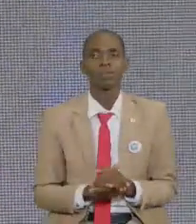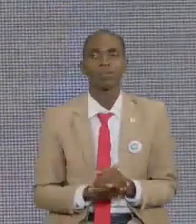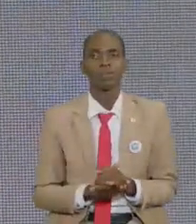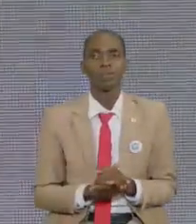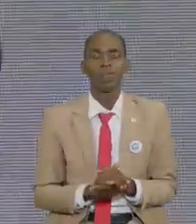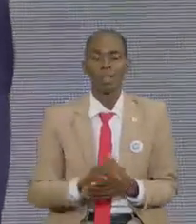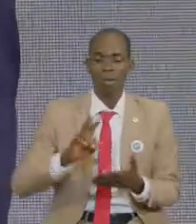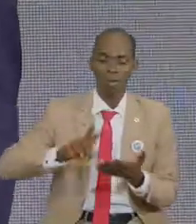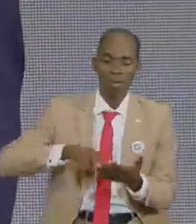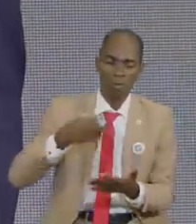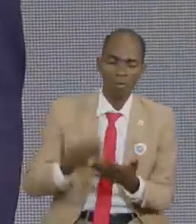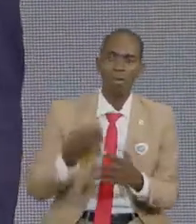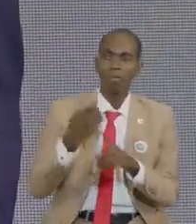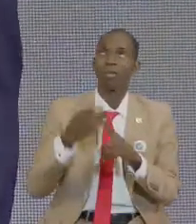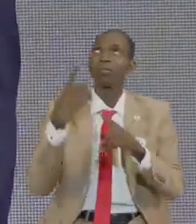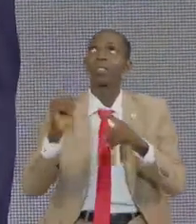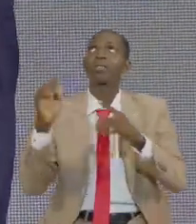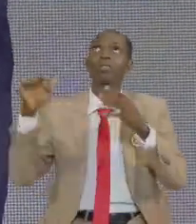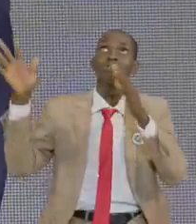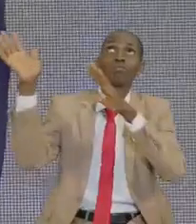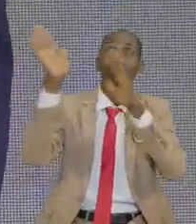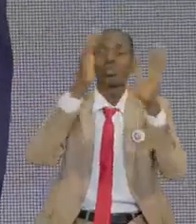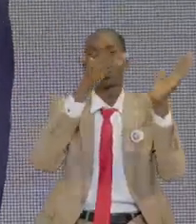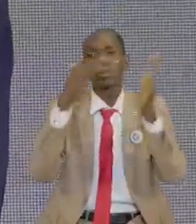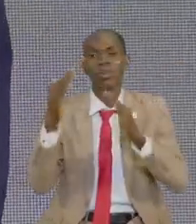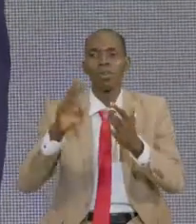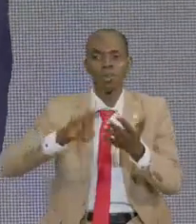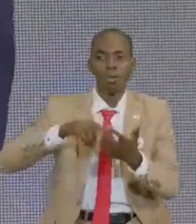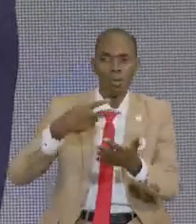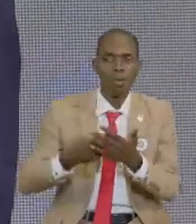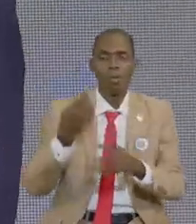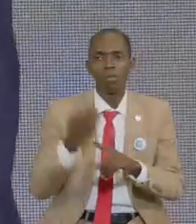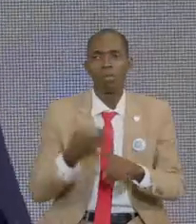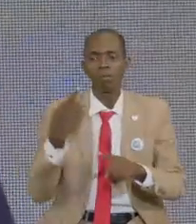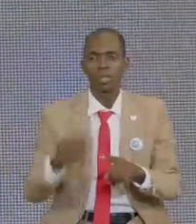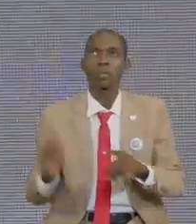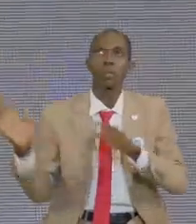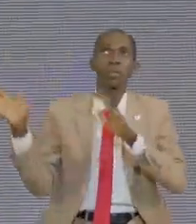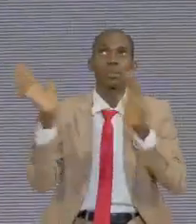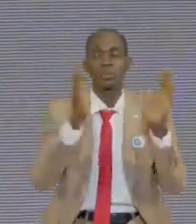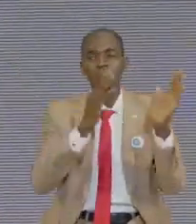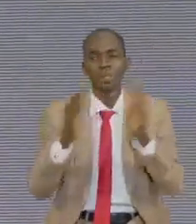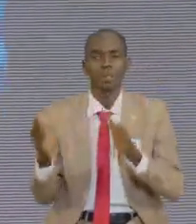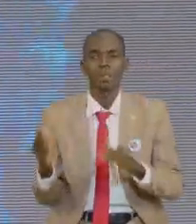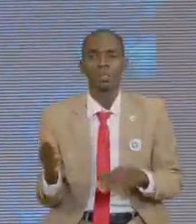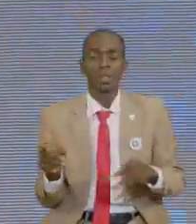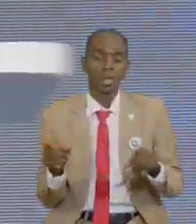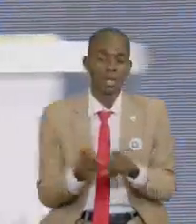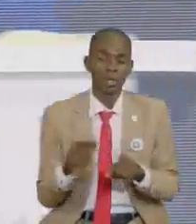Fall from the sky. Fall from the air. As we go